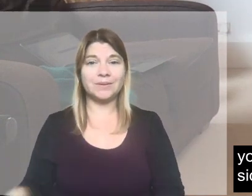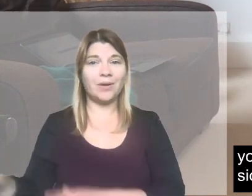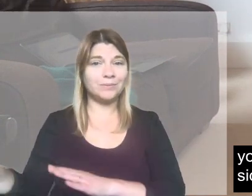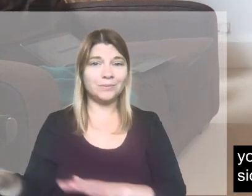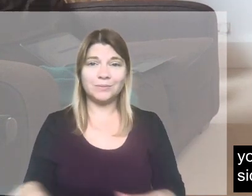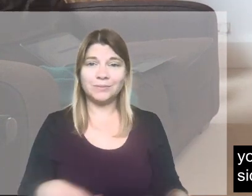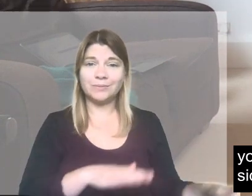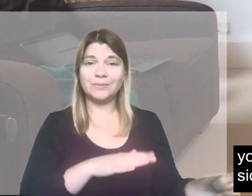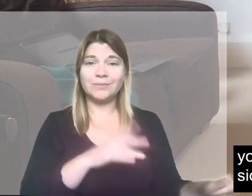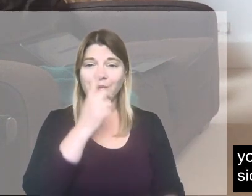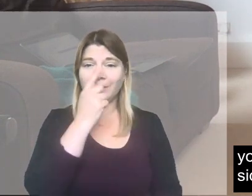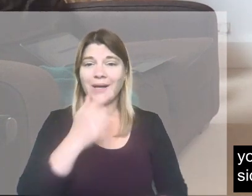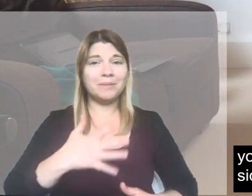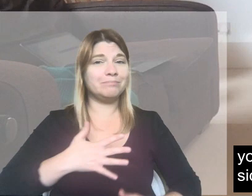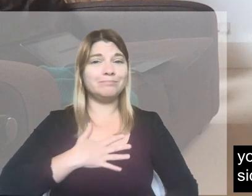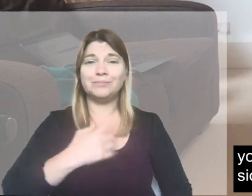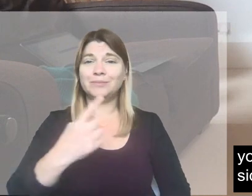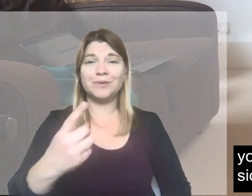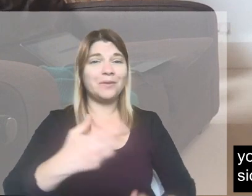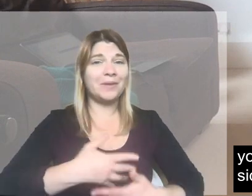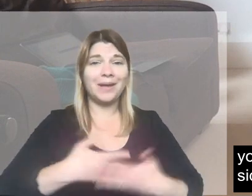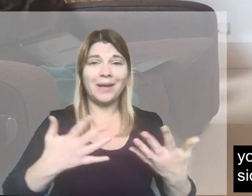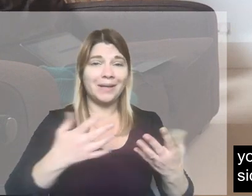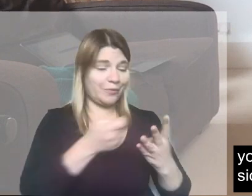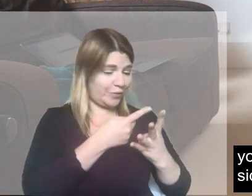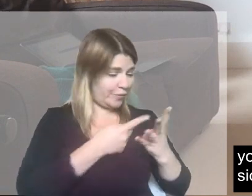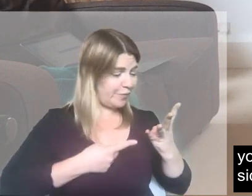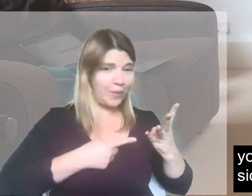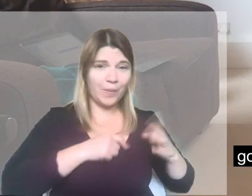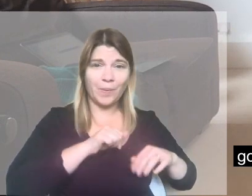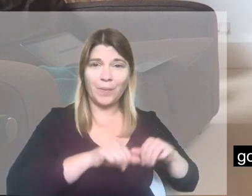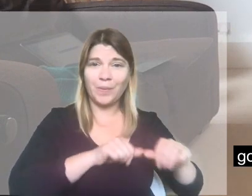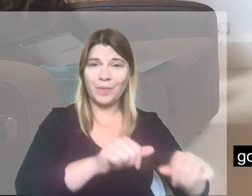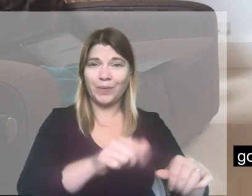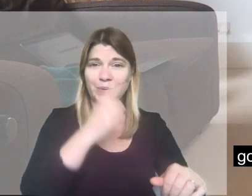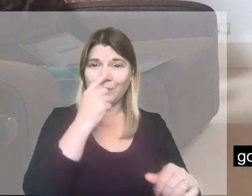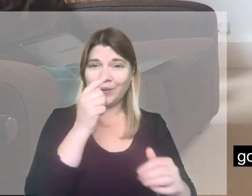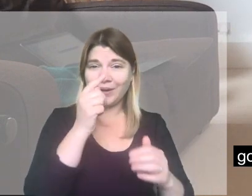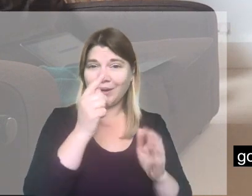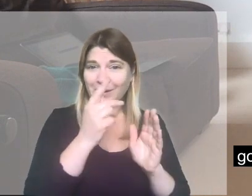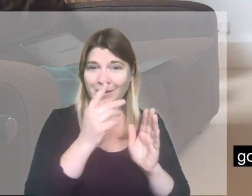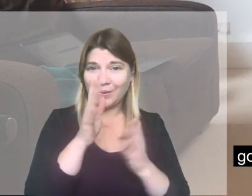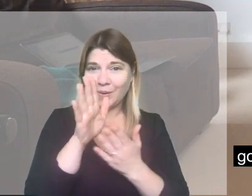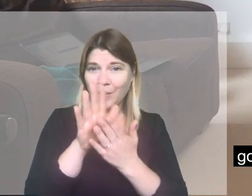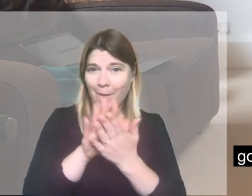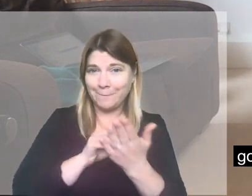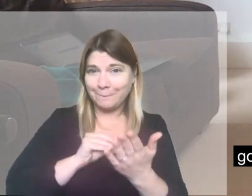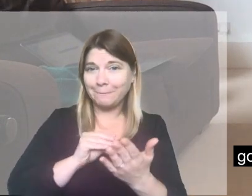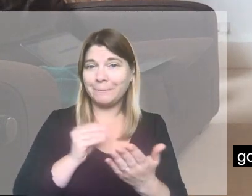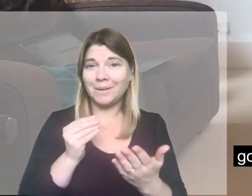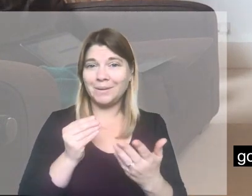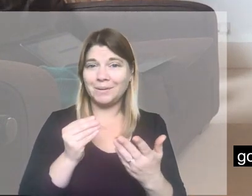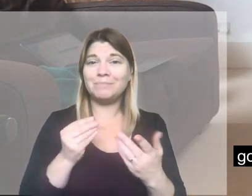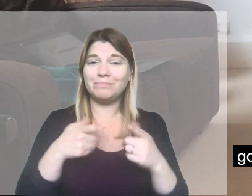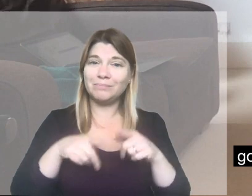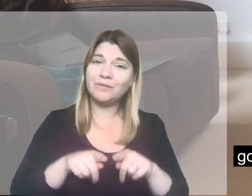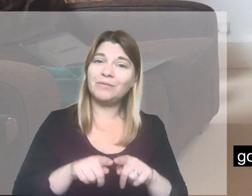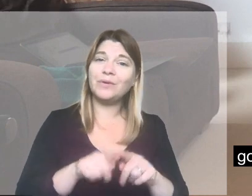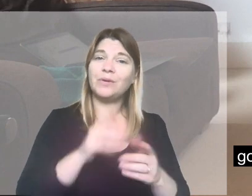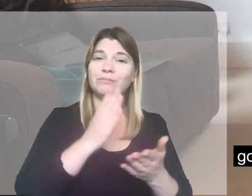arms side to side, or any other version that feels good to you with this